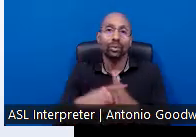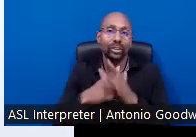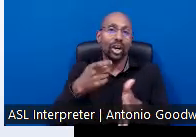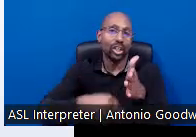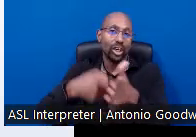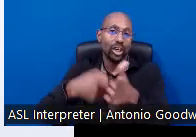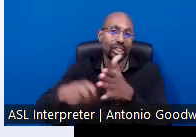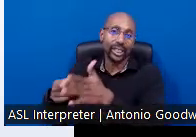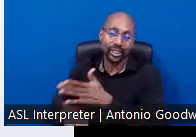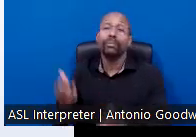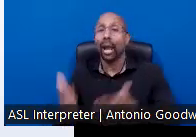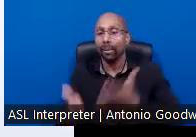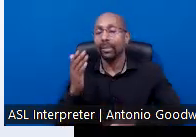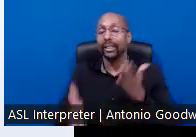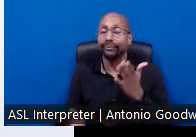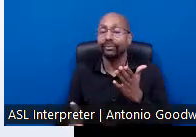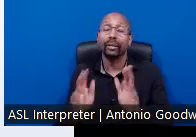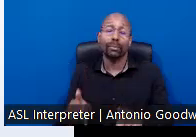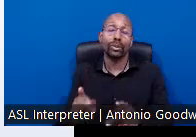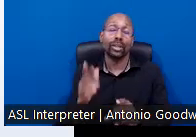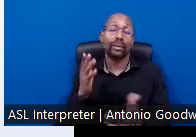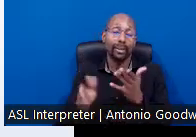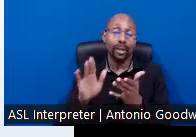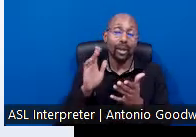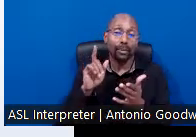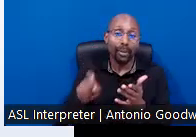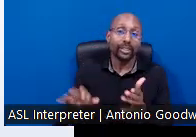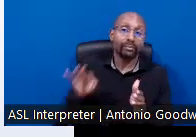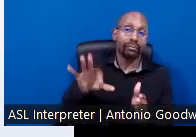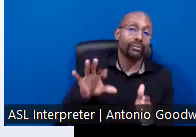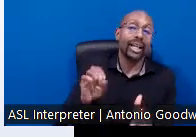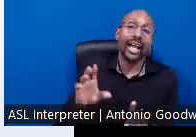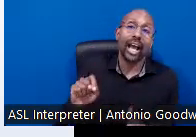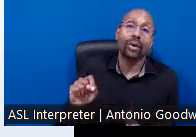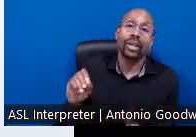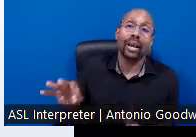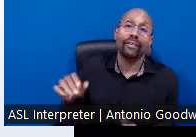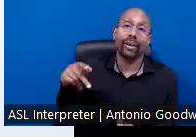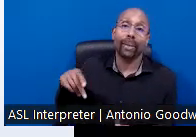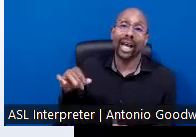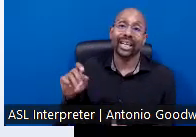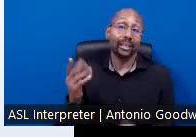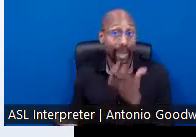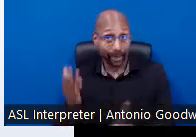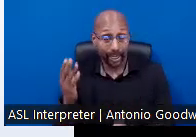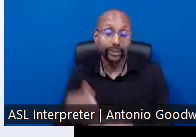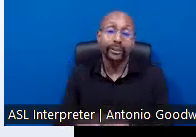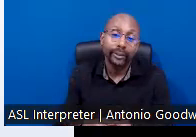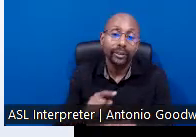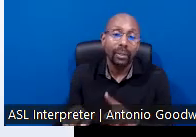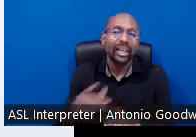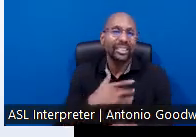insurance are just going to see on average what you would typically pay for pharmaceutical drugs as a copay, $6,